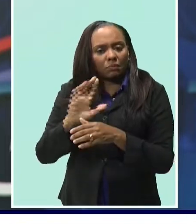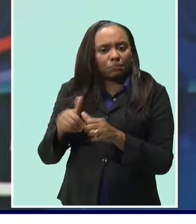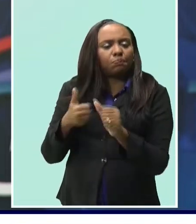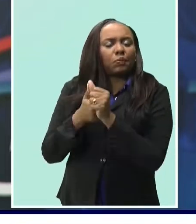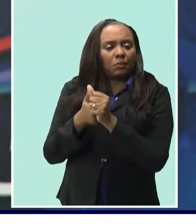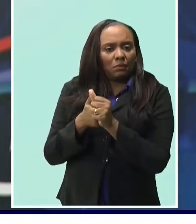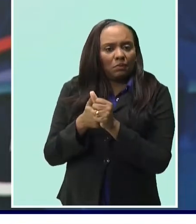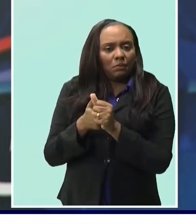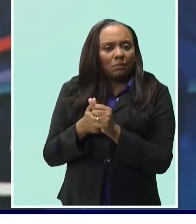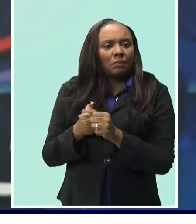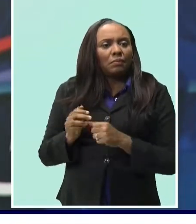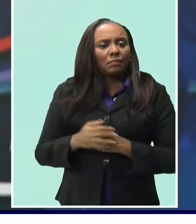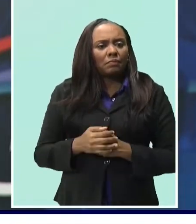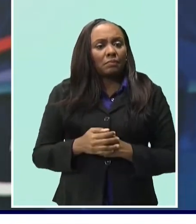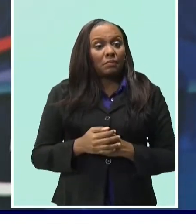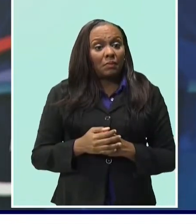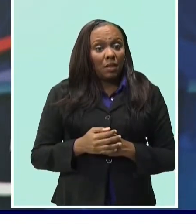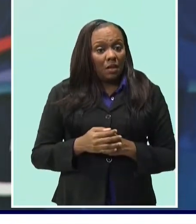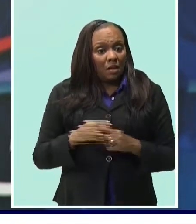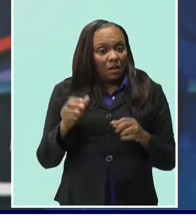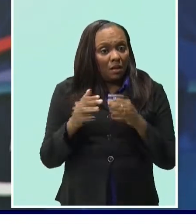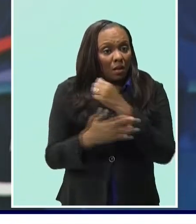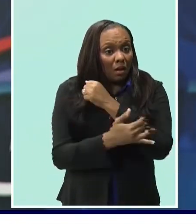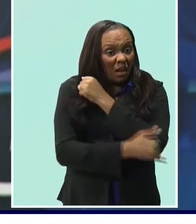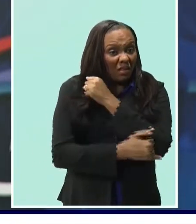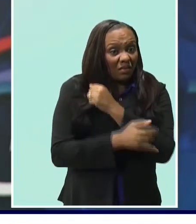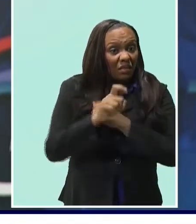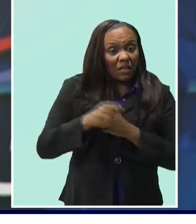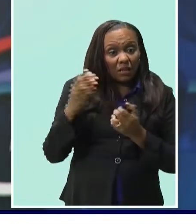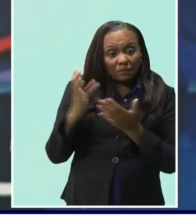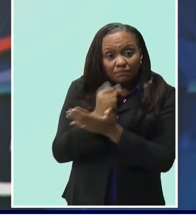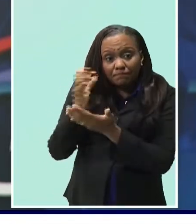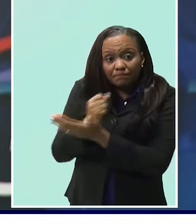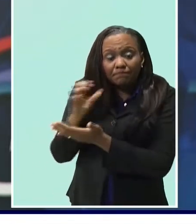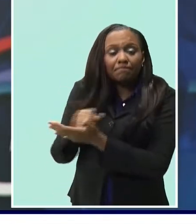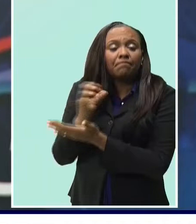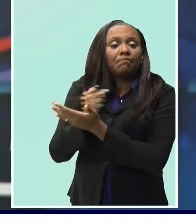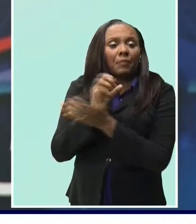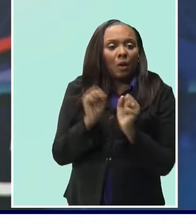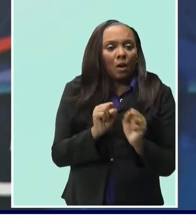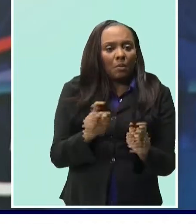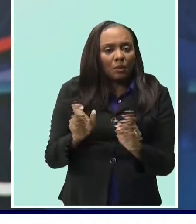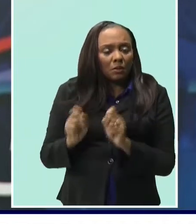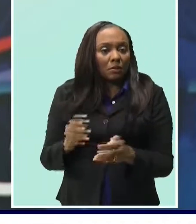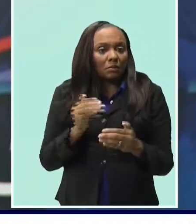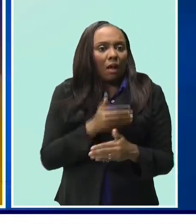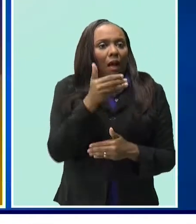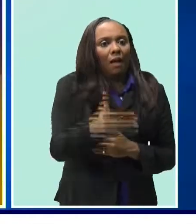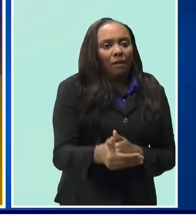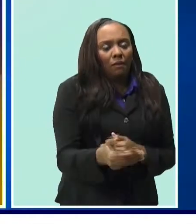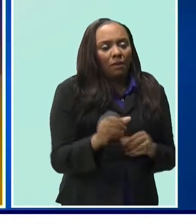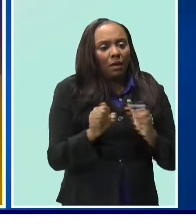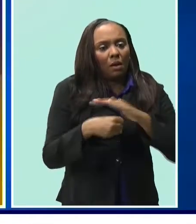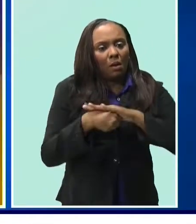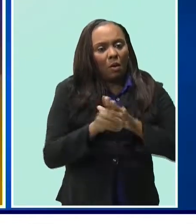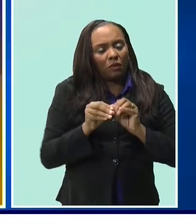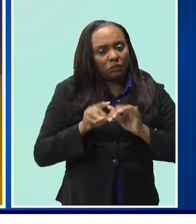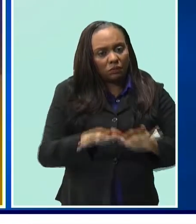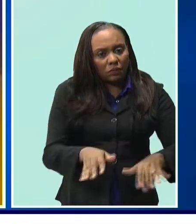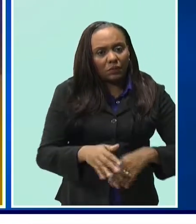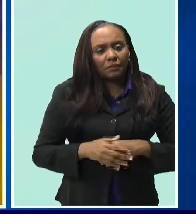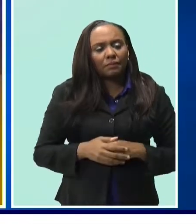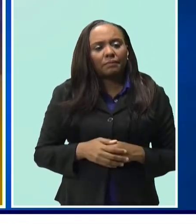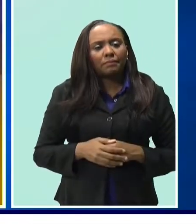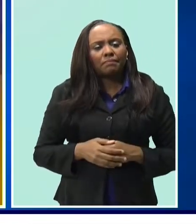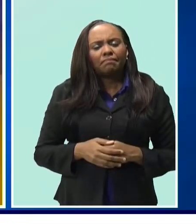wants countries to take advantage of the creative opportunities to emerge following the crisis. Some examples include maybe